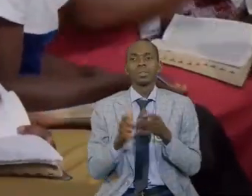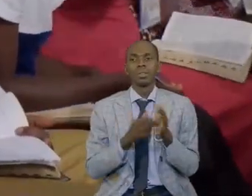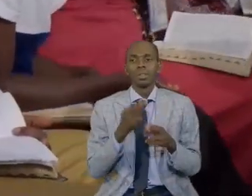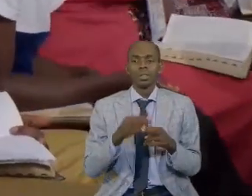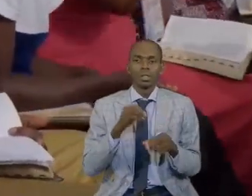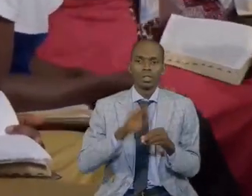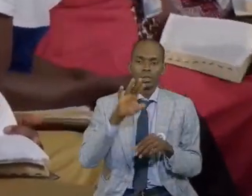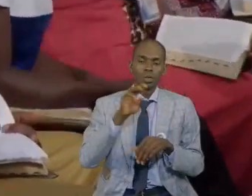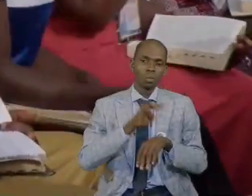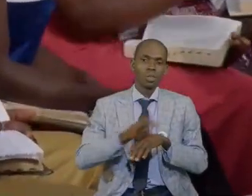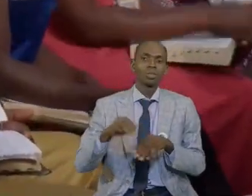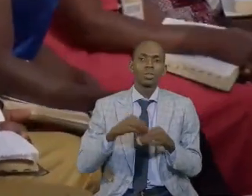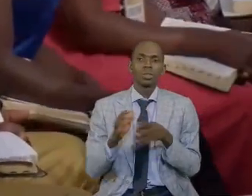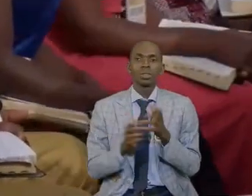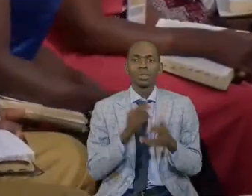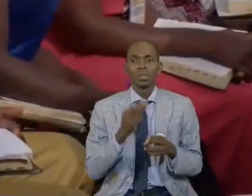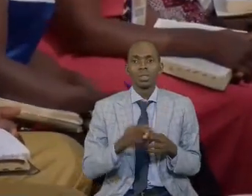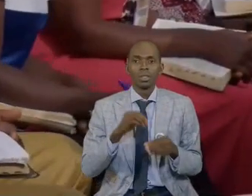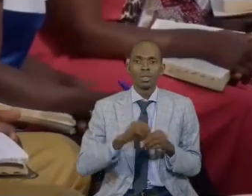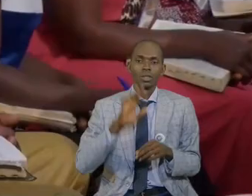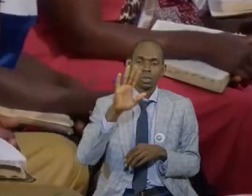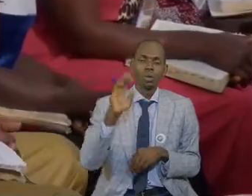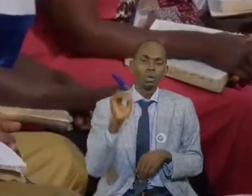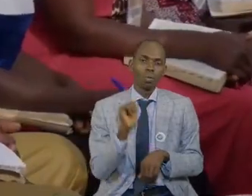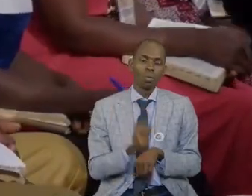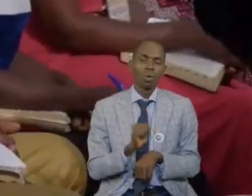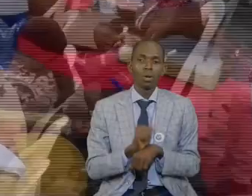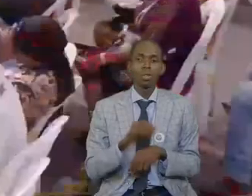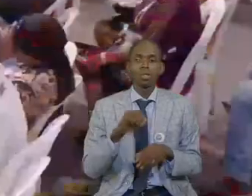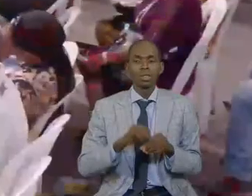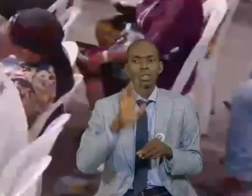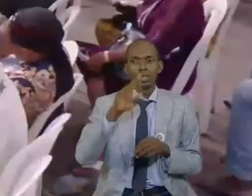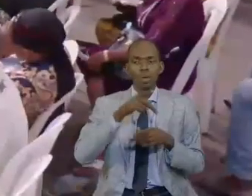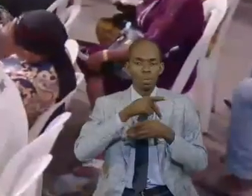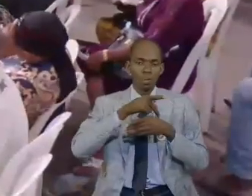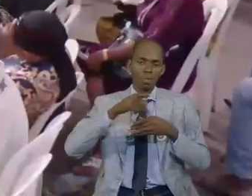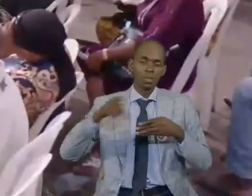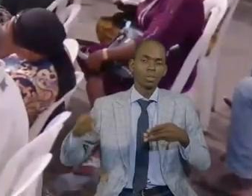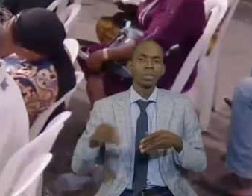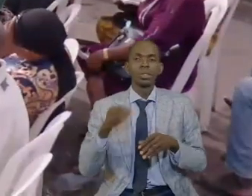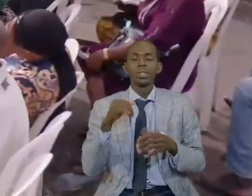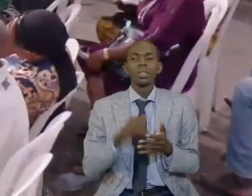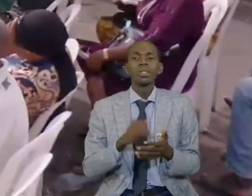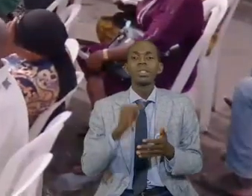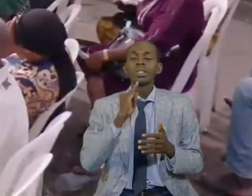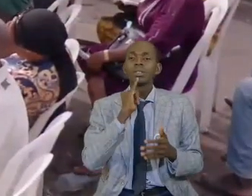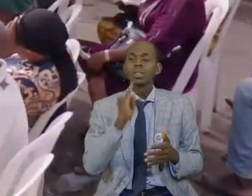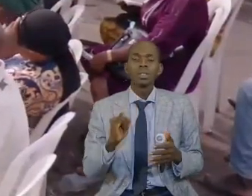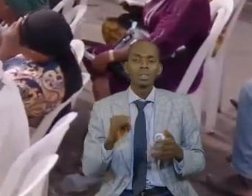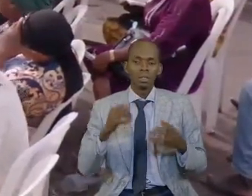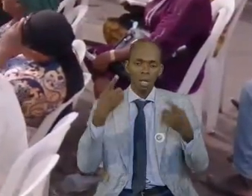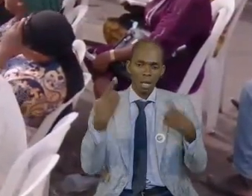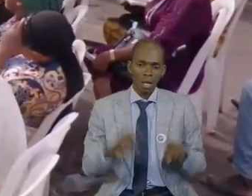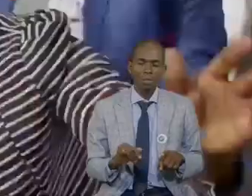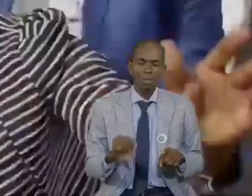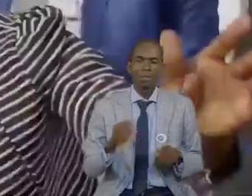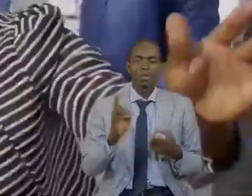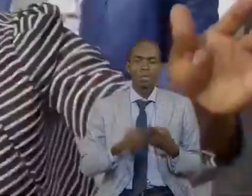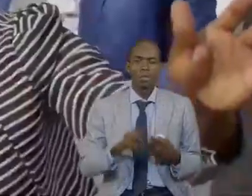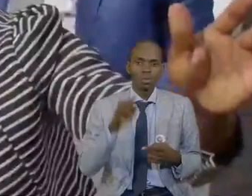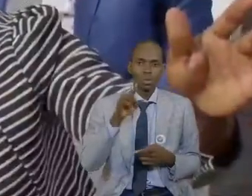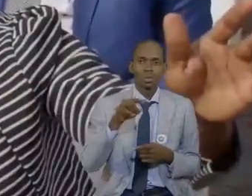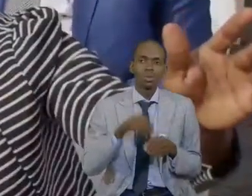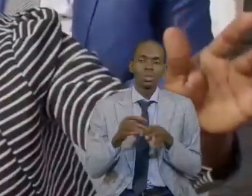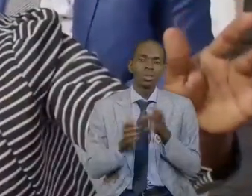ministry, in your work, in your profession? It is done in Jesus'